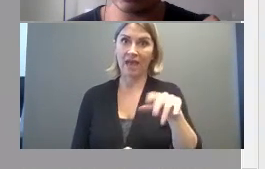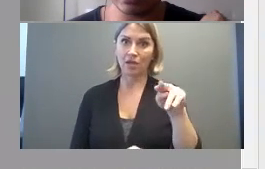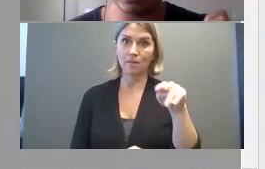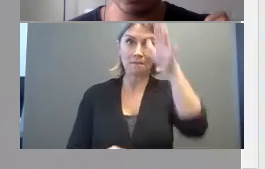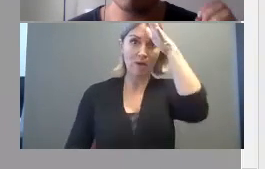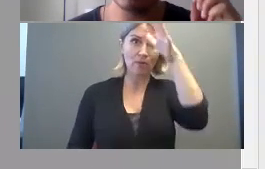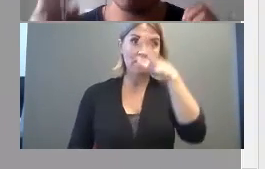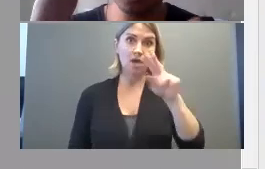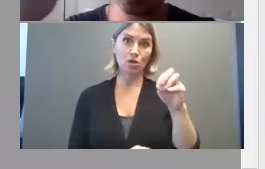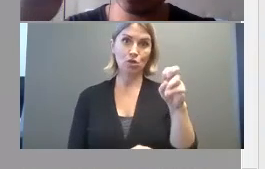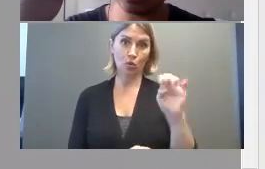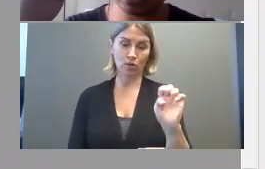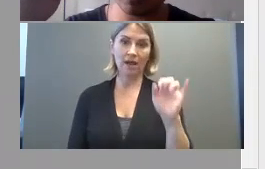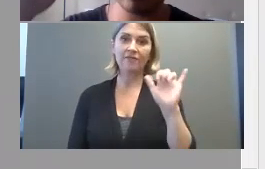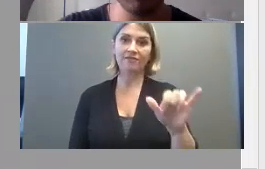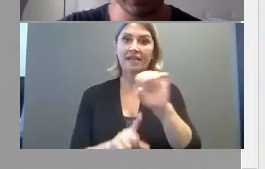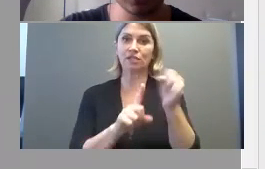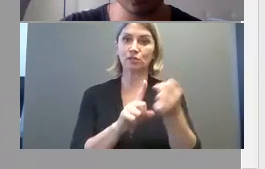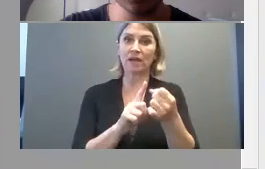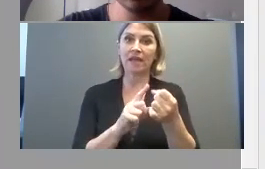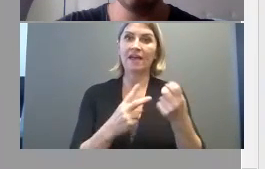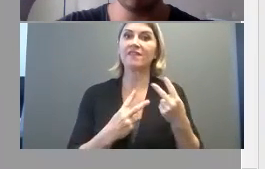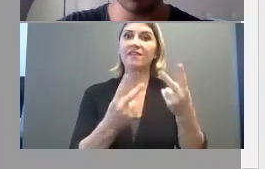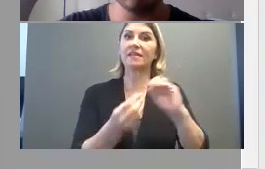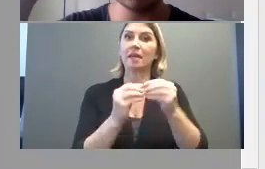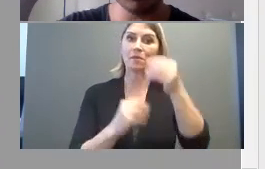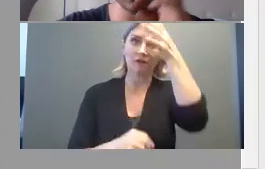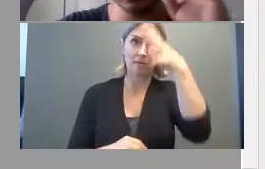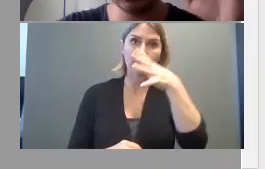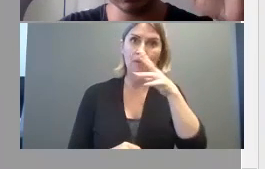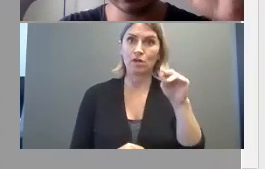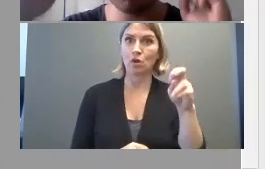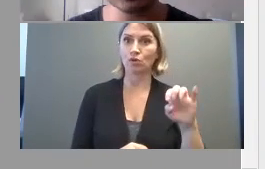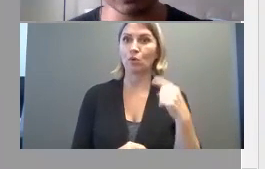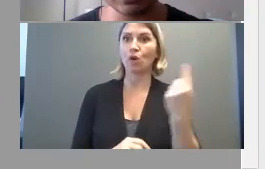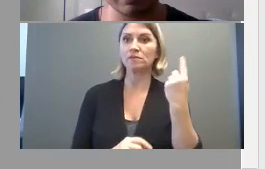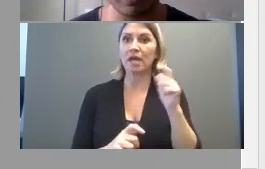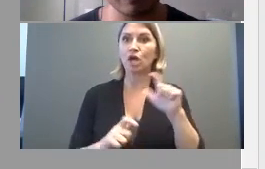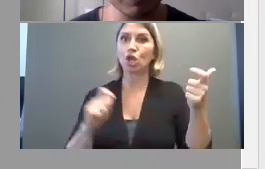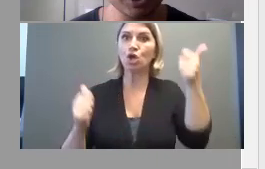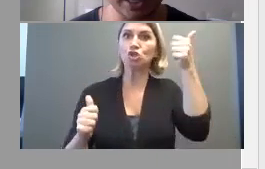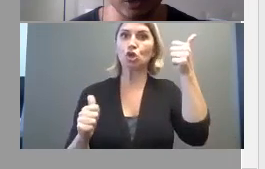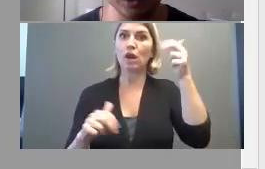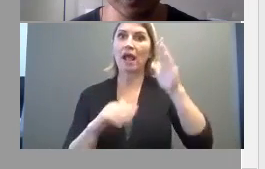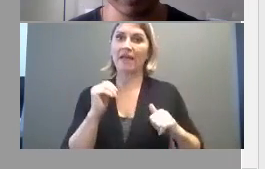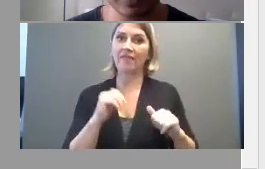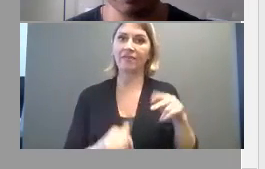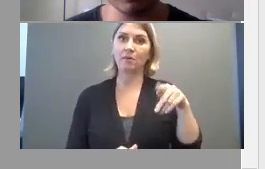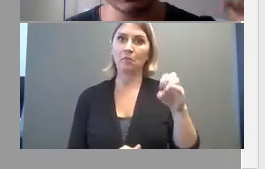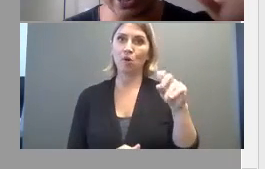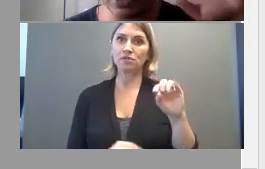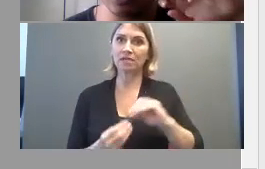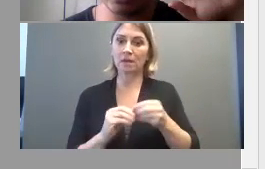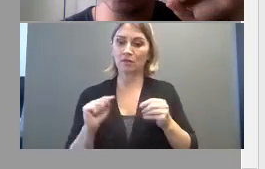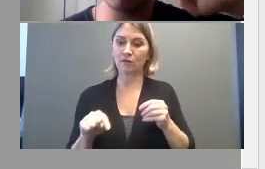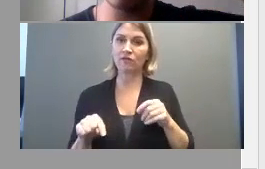in that scenario, the post-visit number of a parent node will always be larger than the post-visit number of a child node, right?